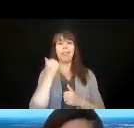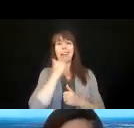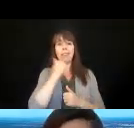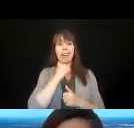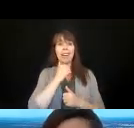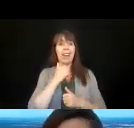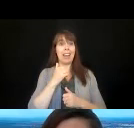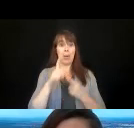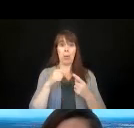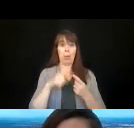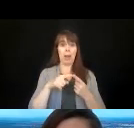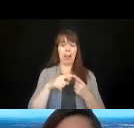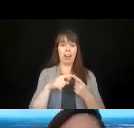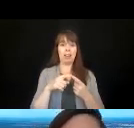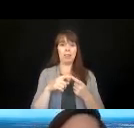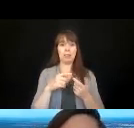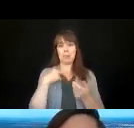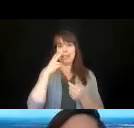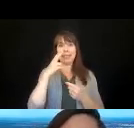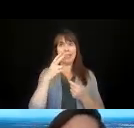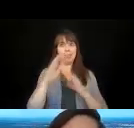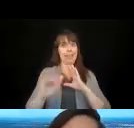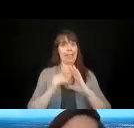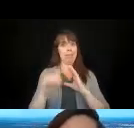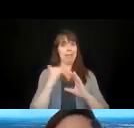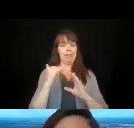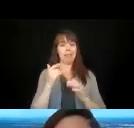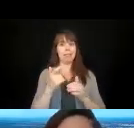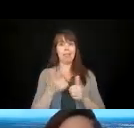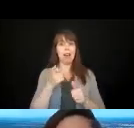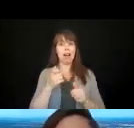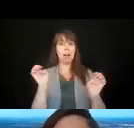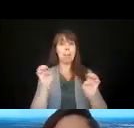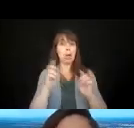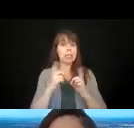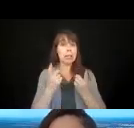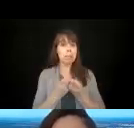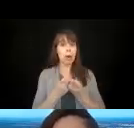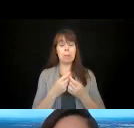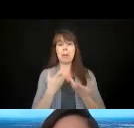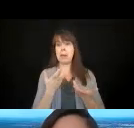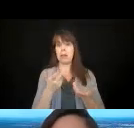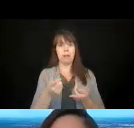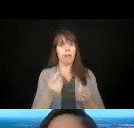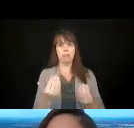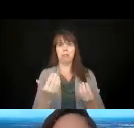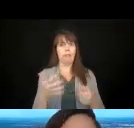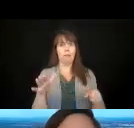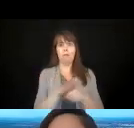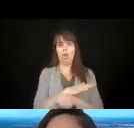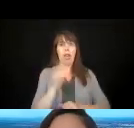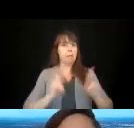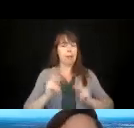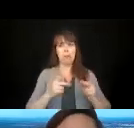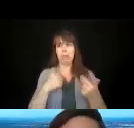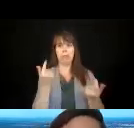those the emails from the emergency department saying that they're chock-a-block full, and we've got to figure